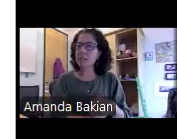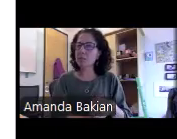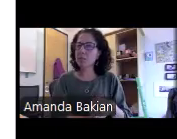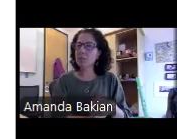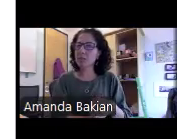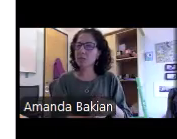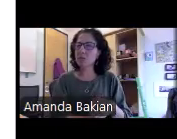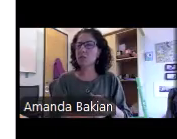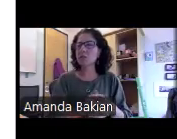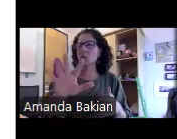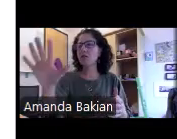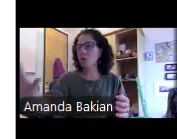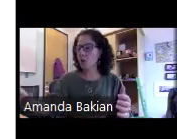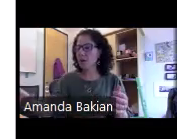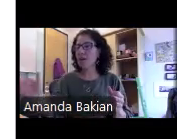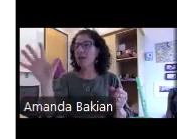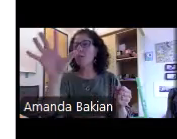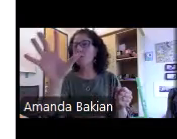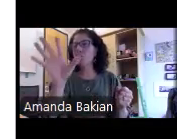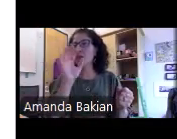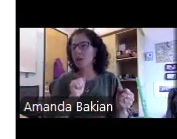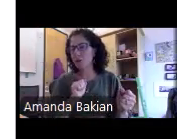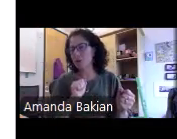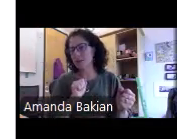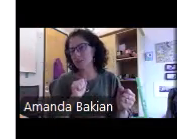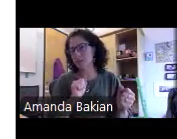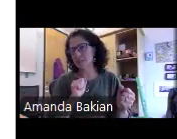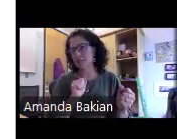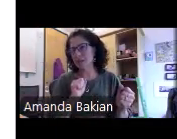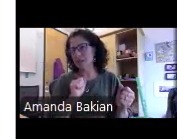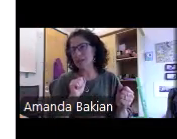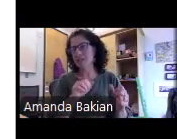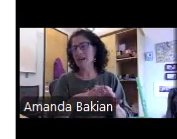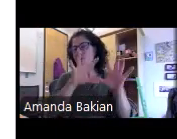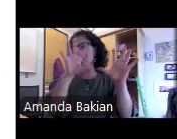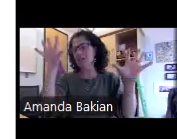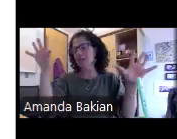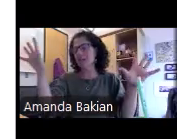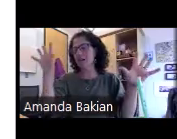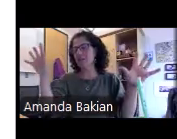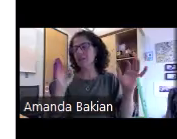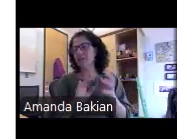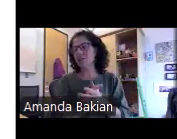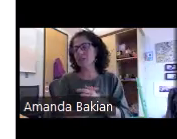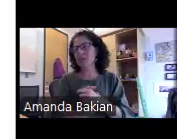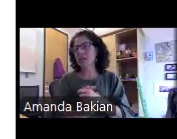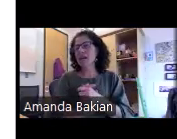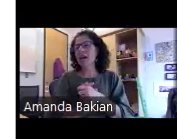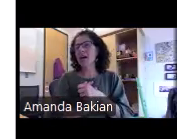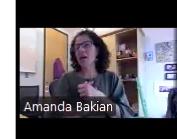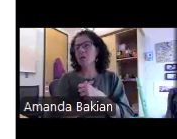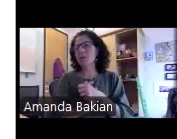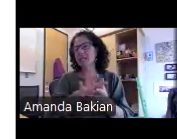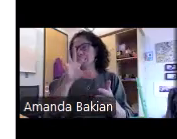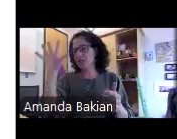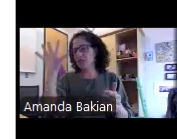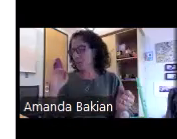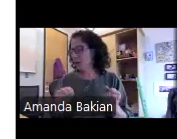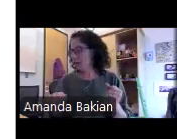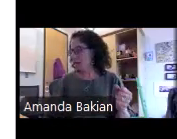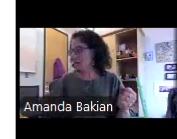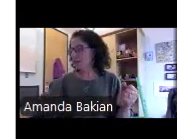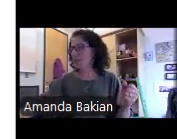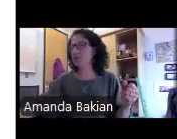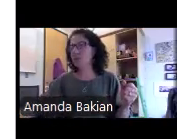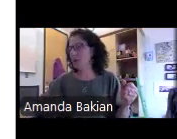time in study year 2022 and 2024, Puerto Rico has participated. So now we have included U.S. sites that